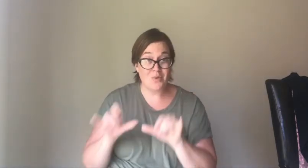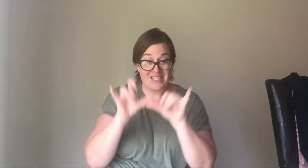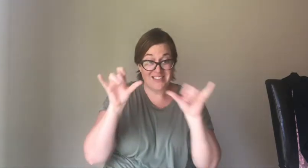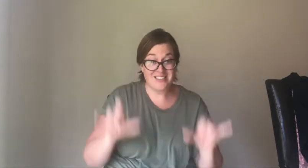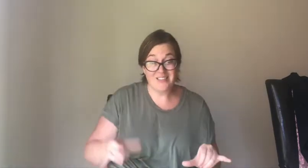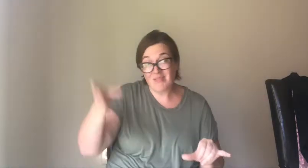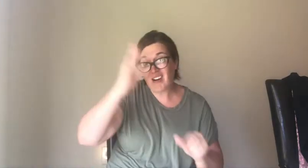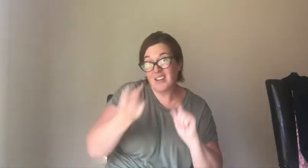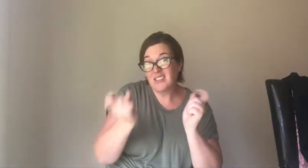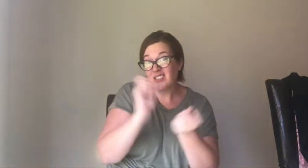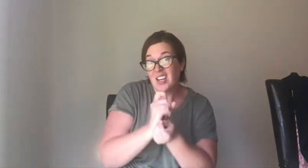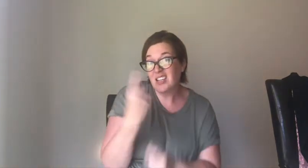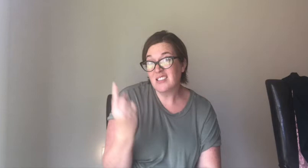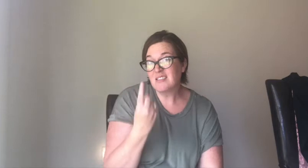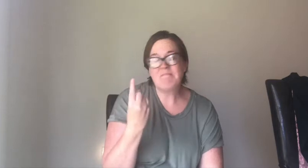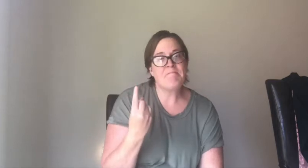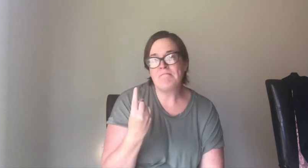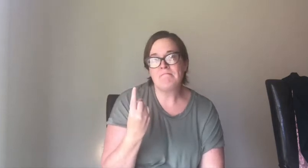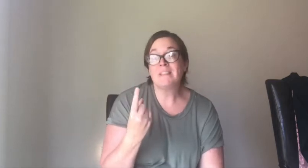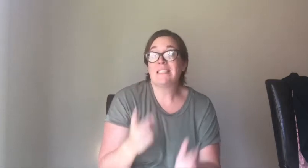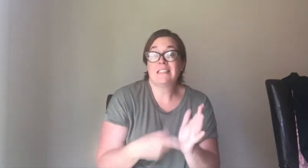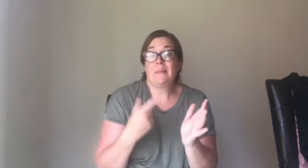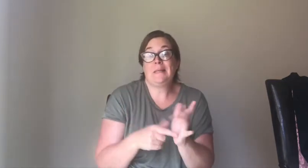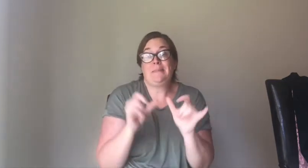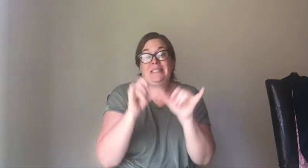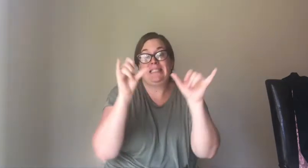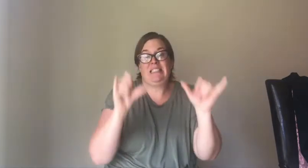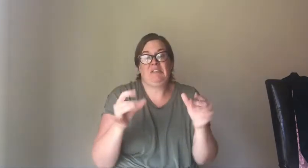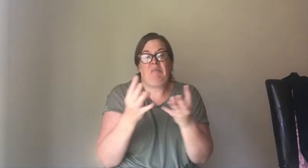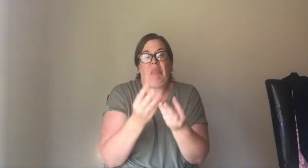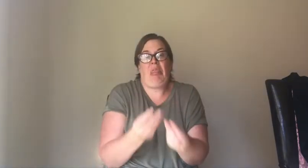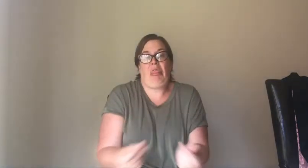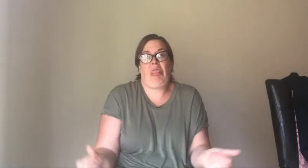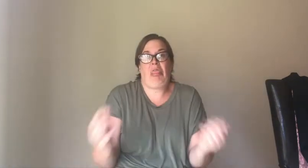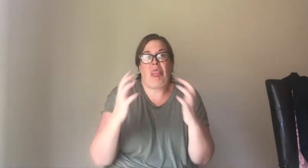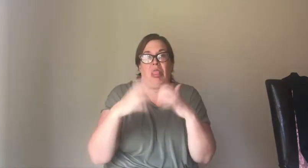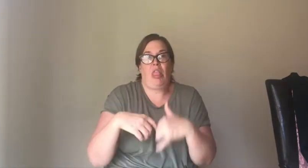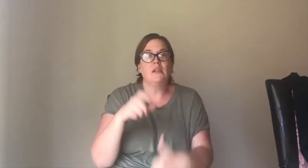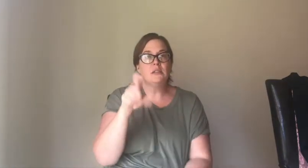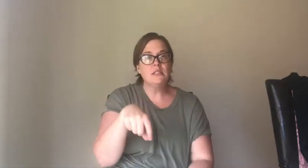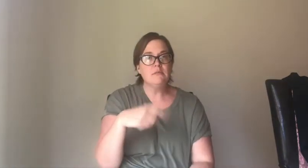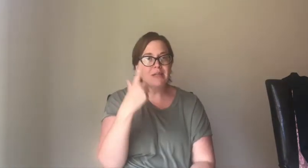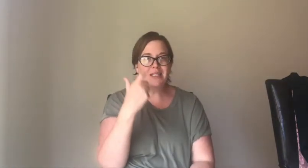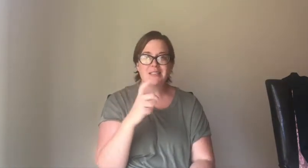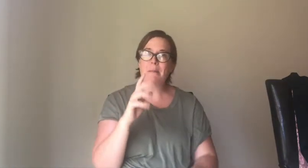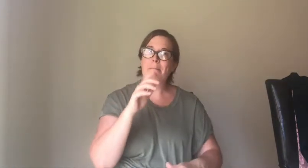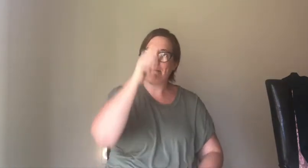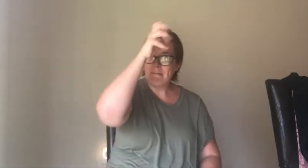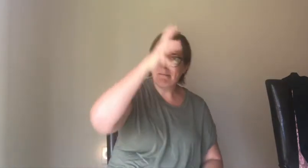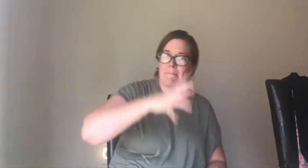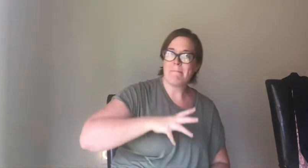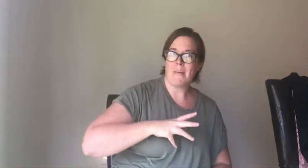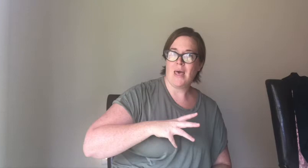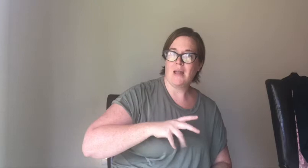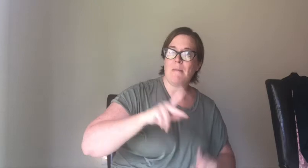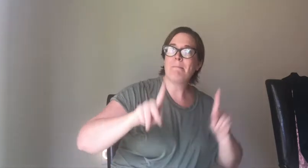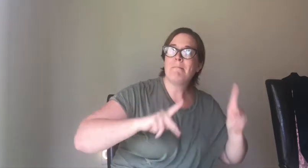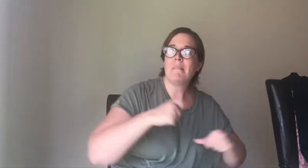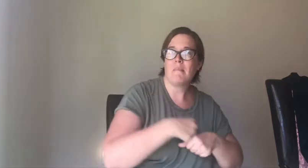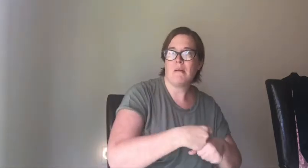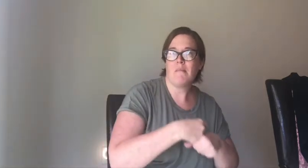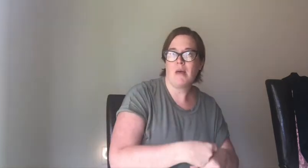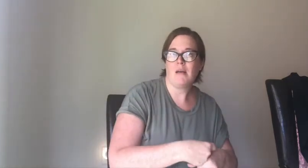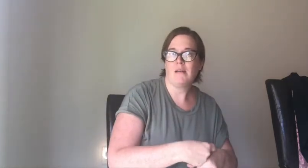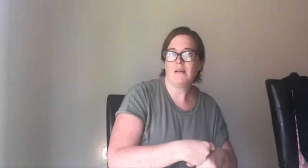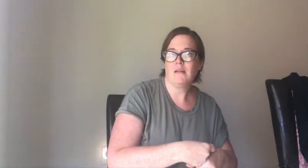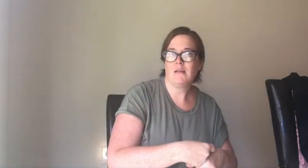the cry of my people who are oppressed. He doesn't say, Moses, I'm sending you there to go fix Egypt and to go rescue the